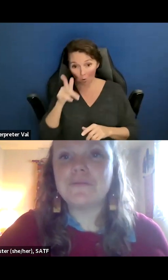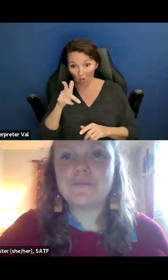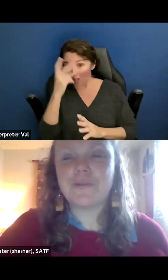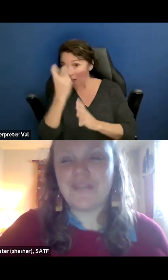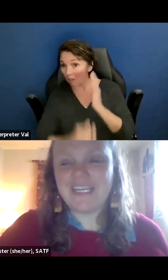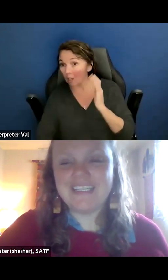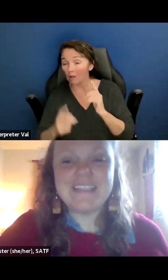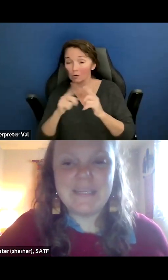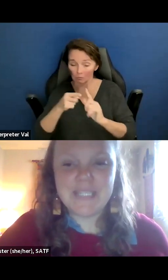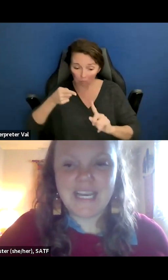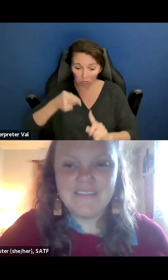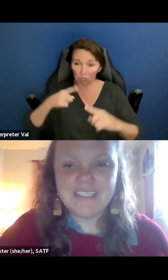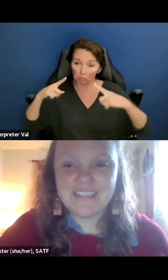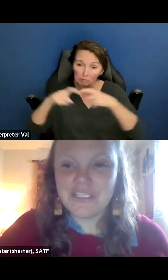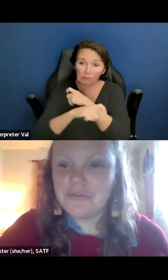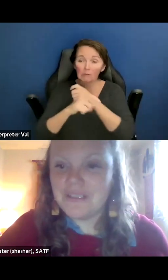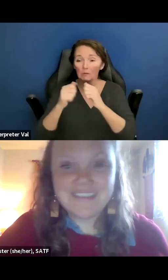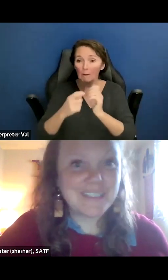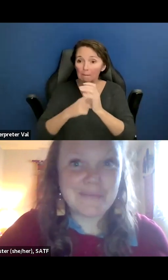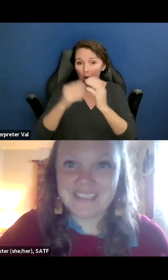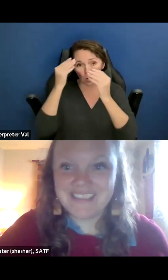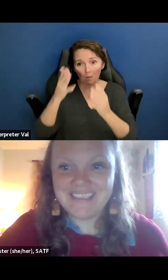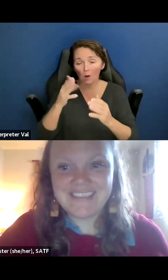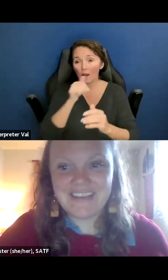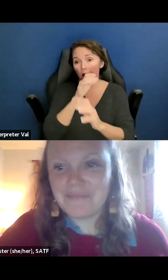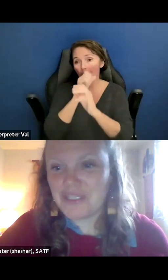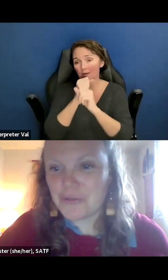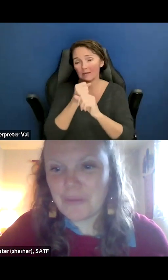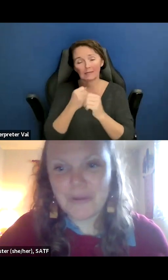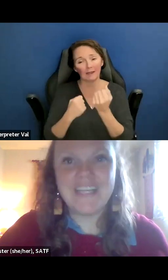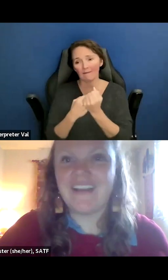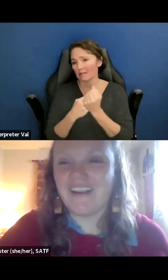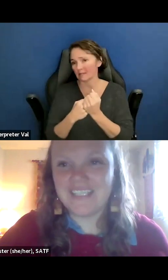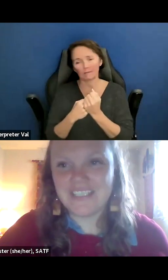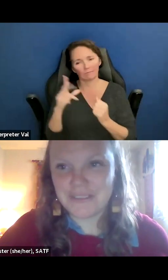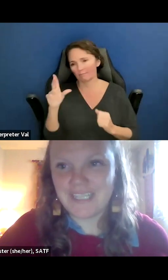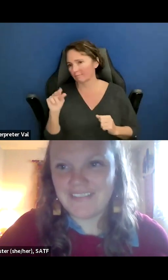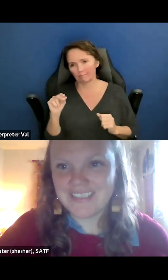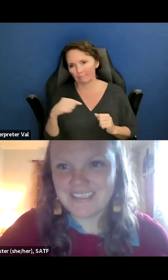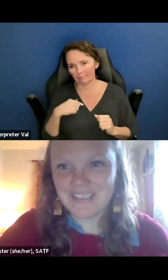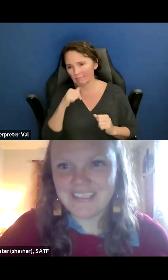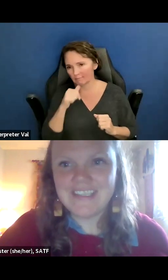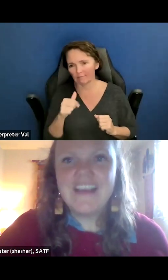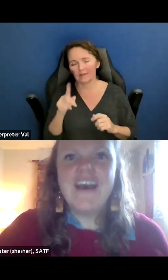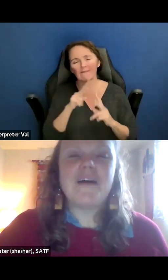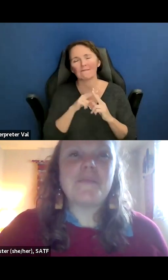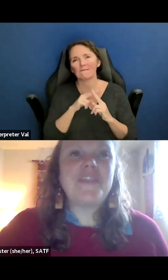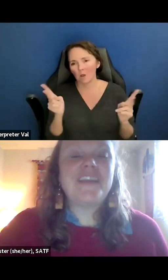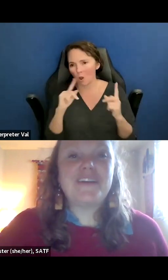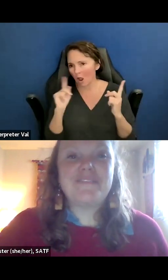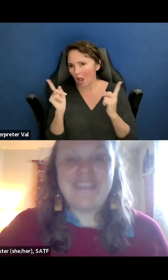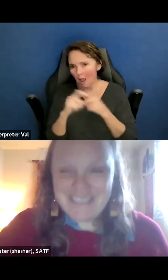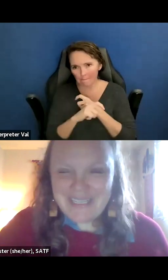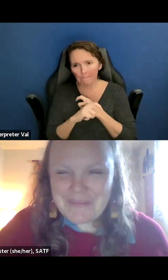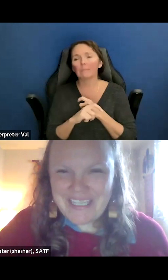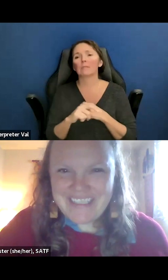we won't provide a deep dive into the nuance and complexities of mandatory reporting and confidential advocacy laws. They